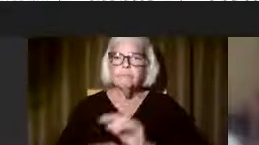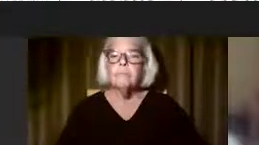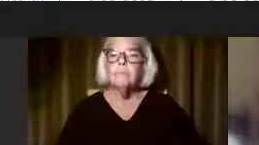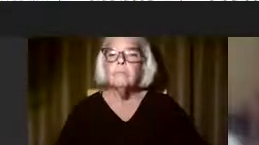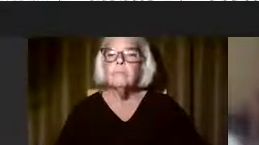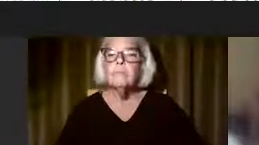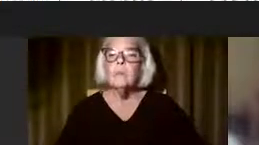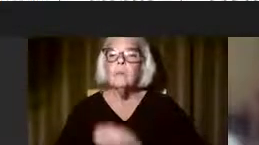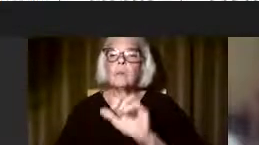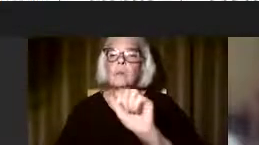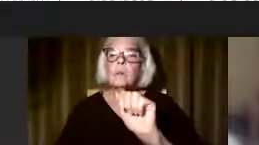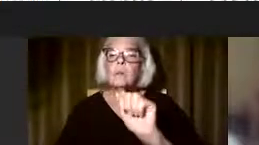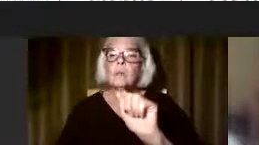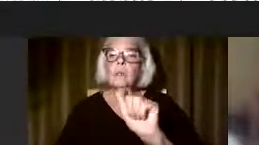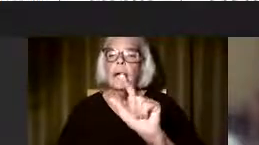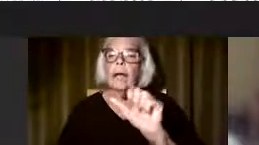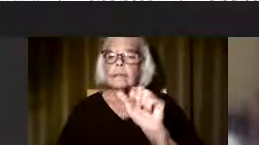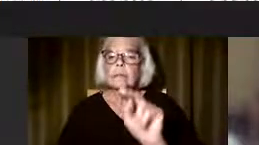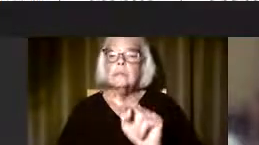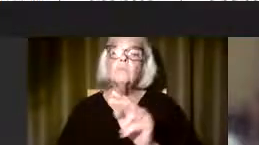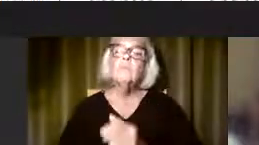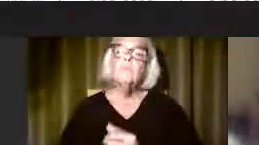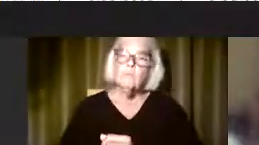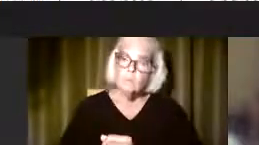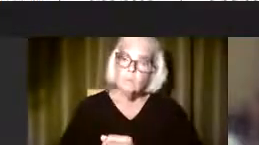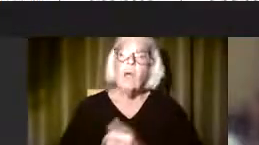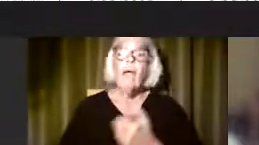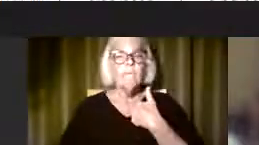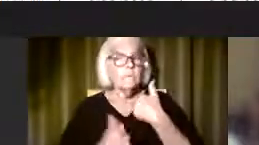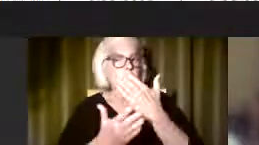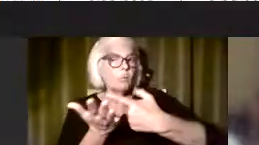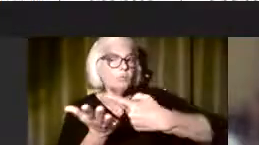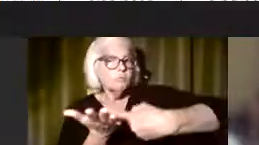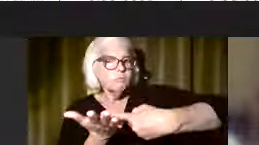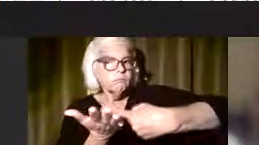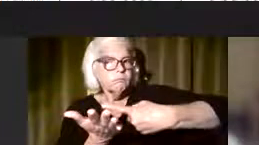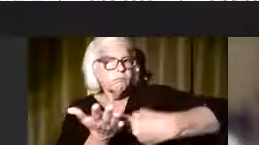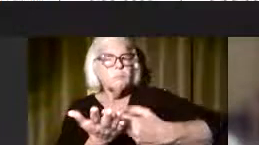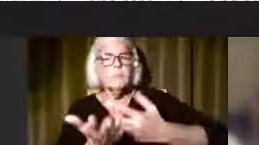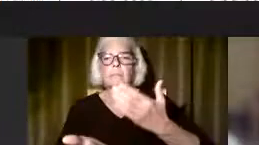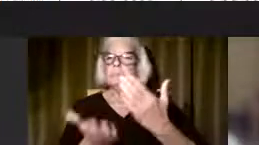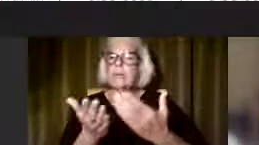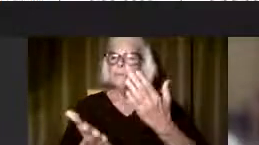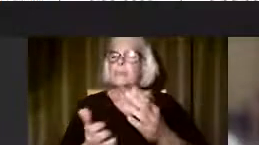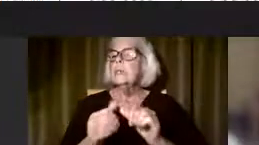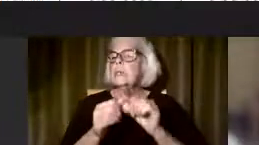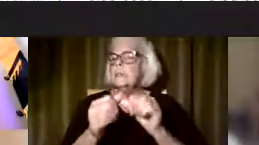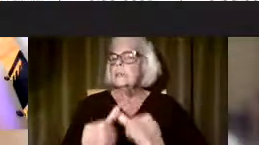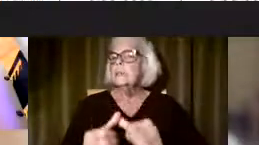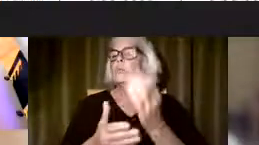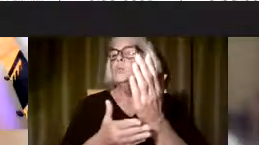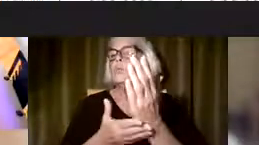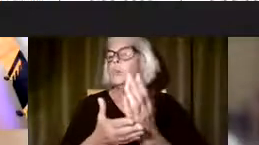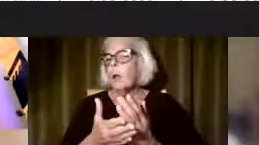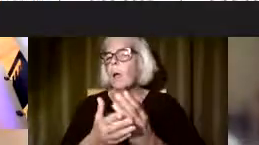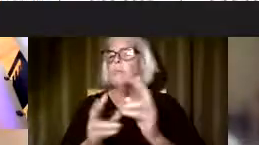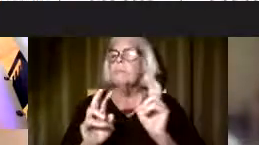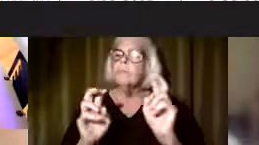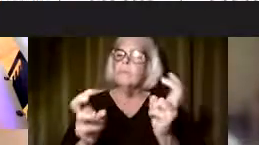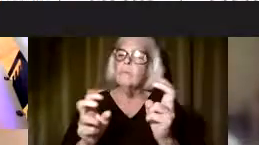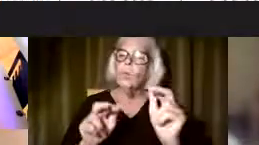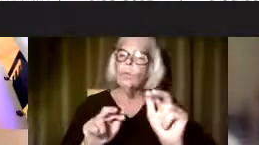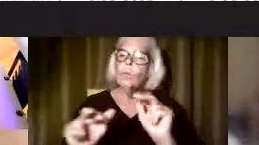of continuing walk-in clinics to continue offering testing. We've looked